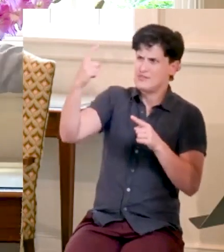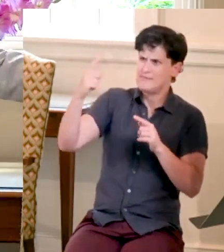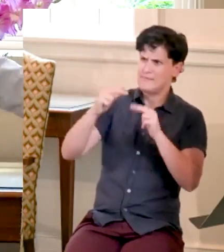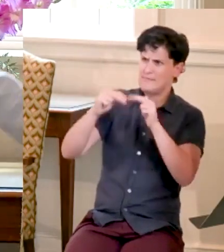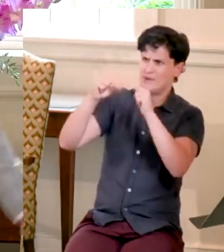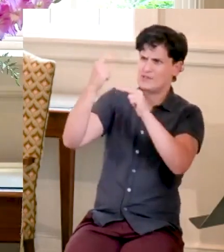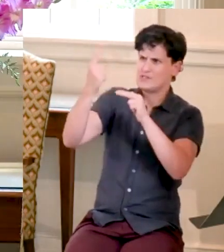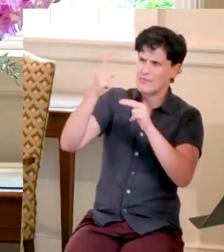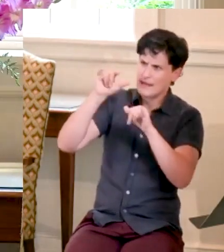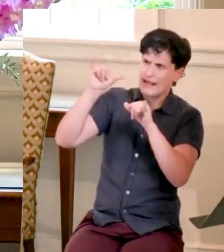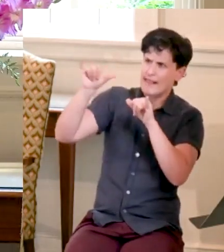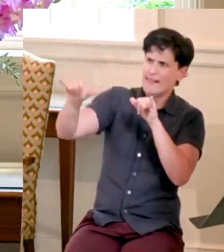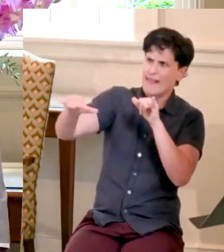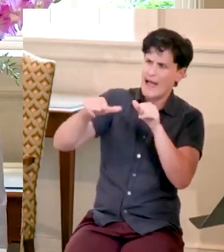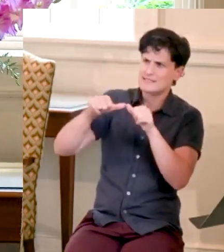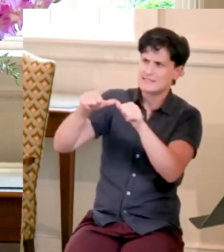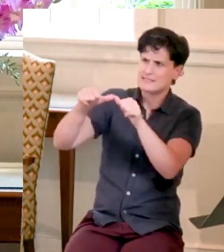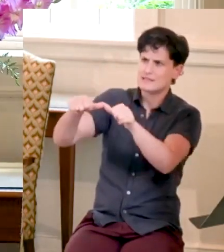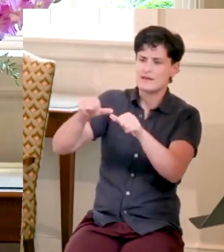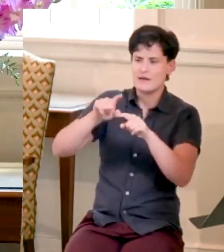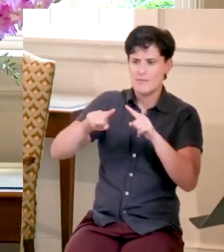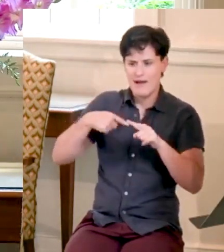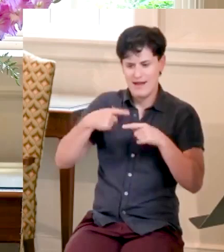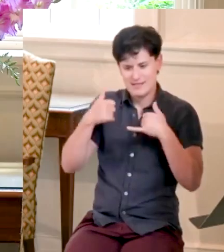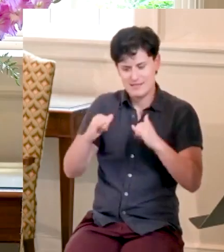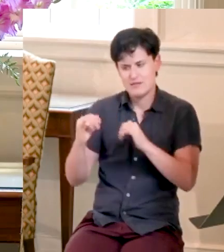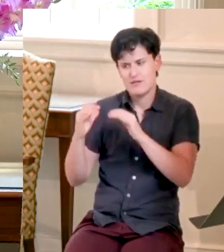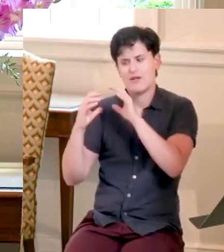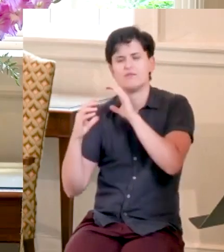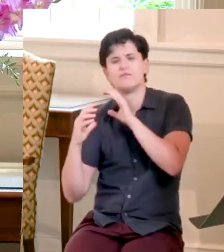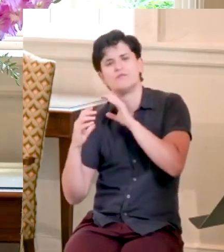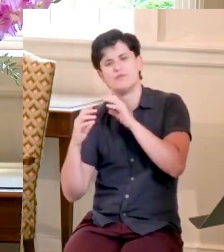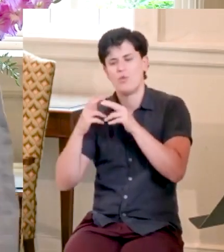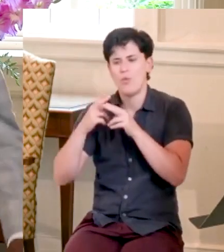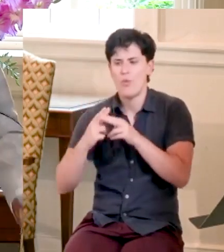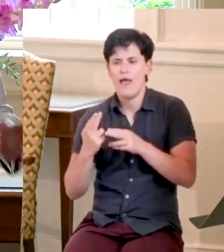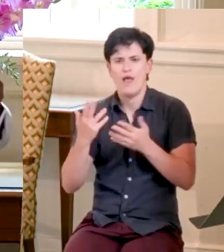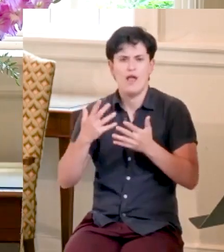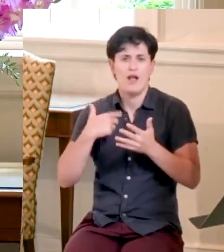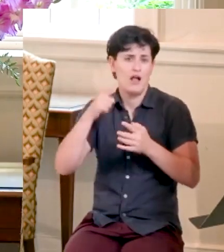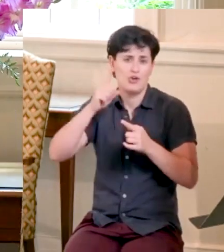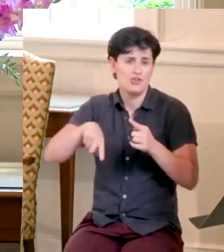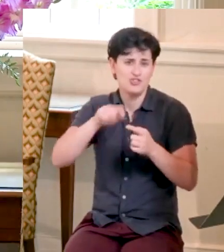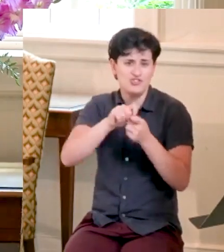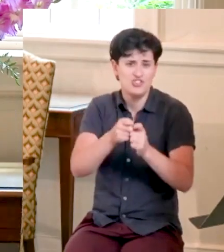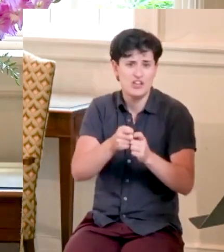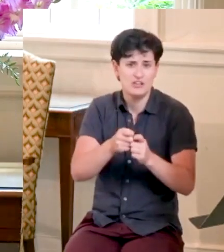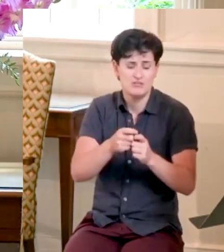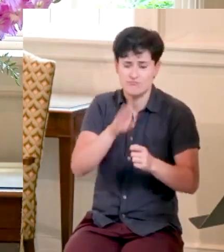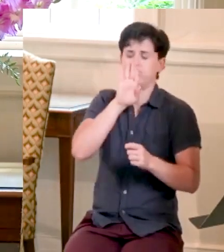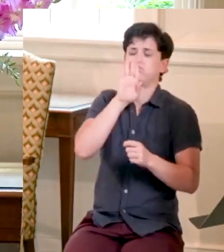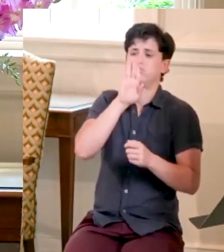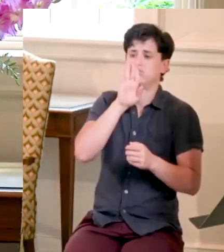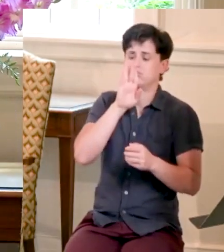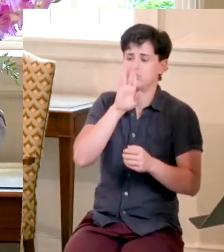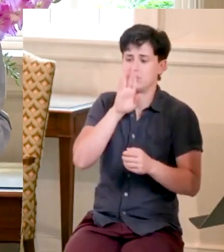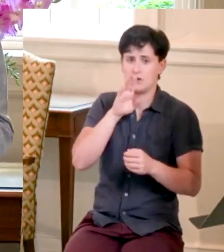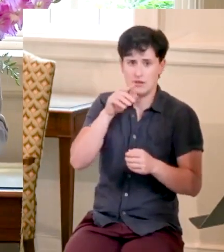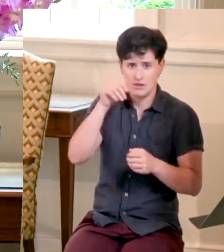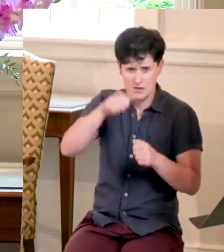carry the weight of what I couldn't change. You may have heard me mention before that I lost